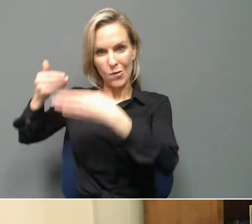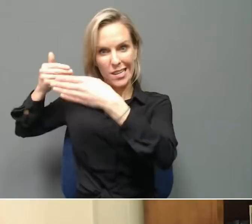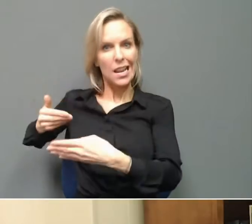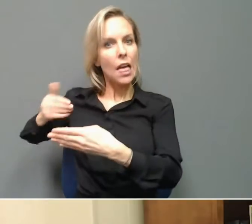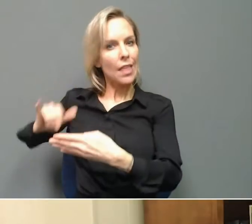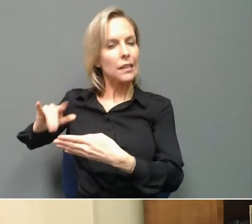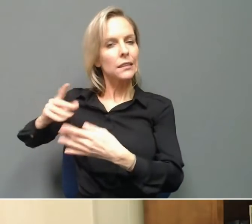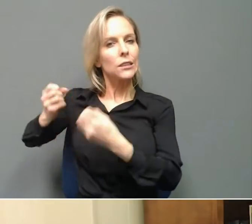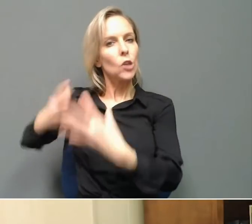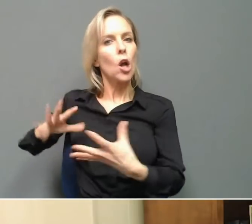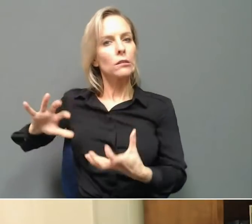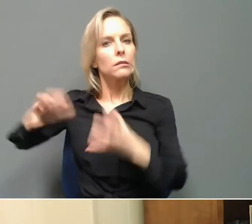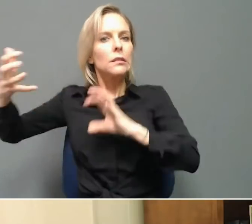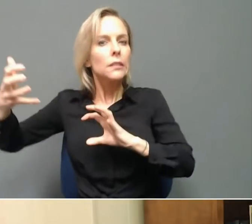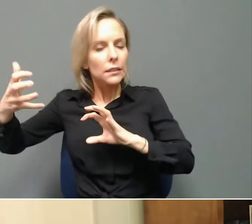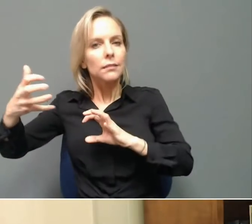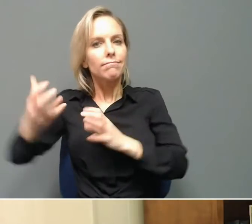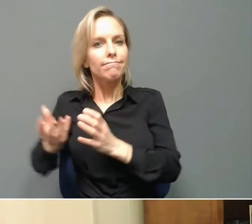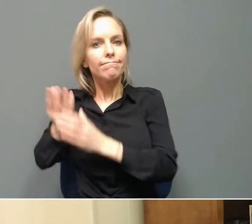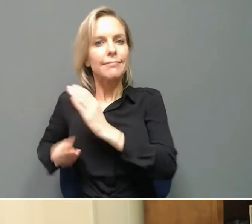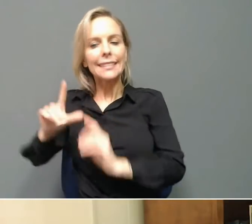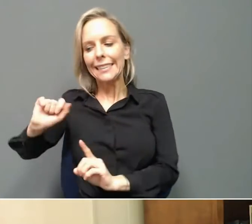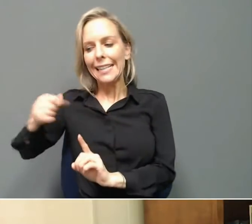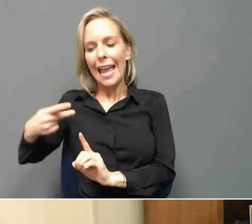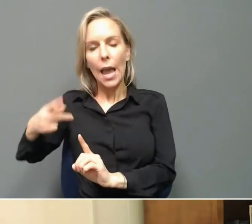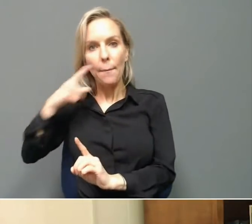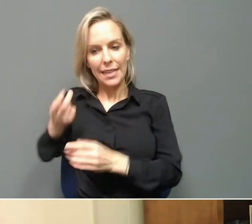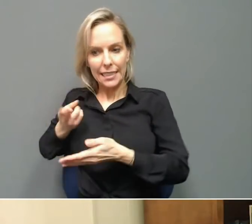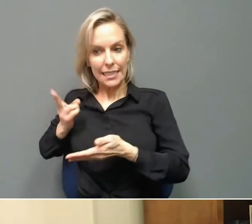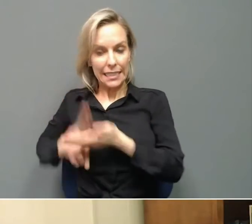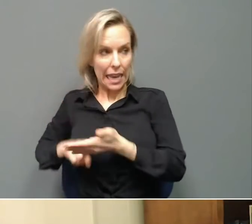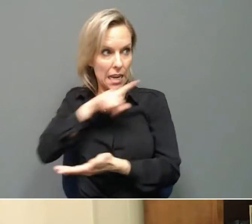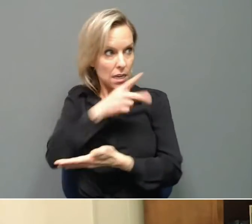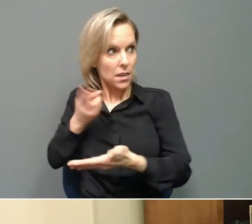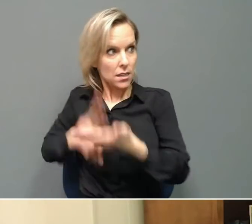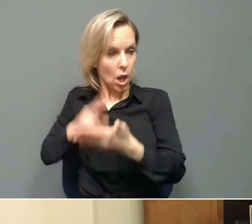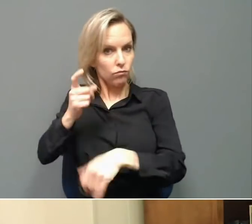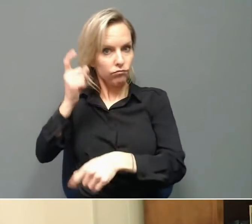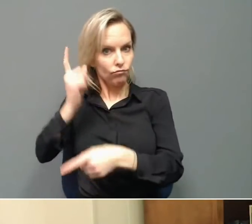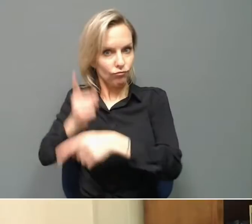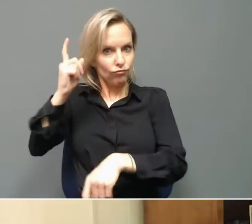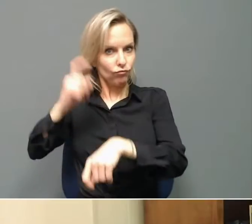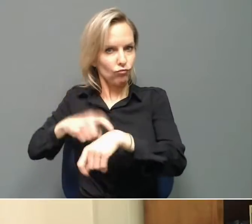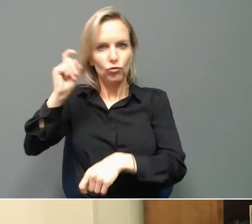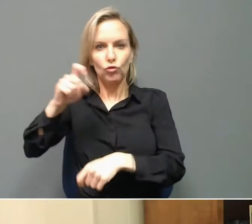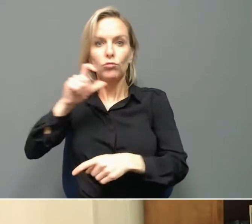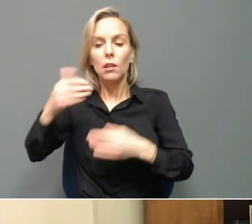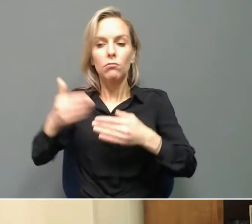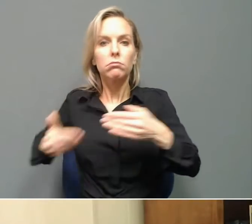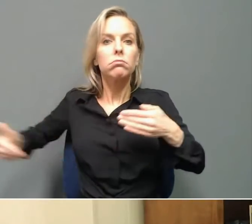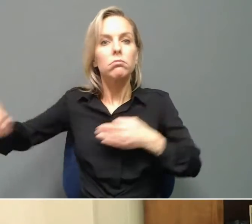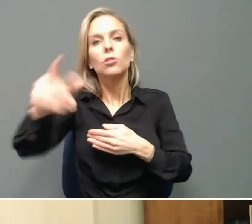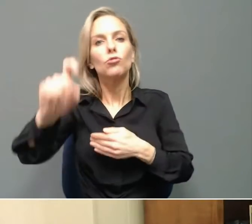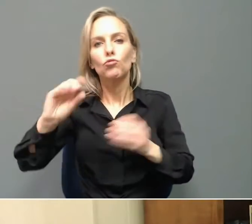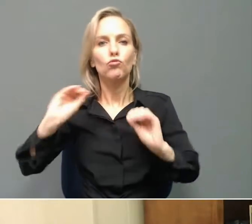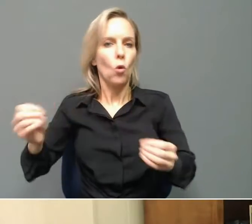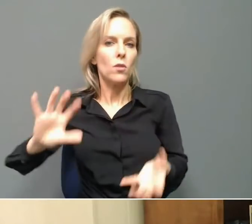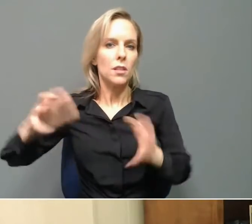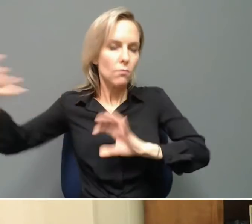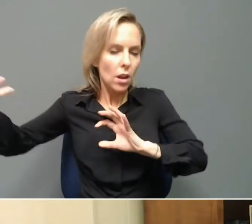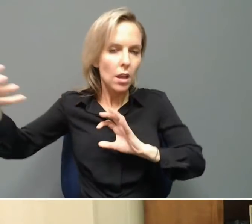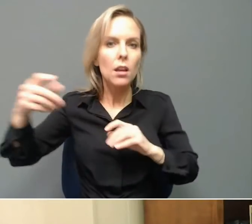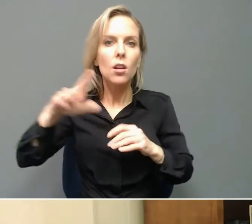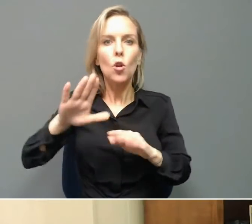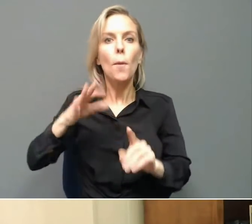for claimants. Since this was signed in time, there will be no disruption, and benefits should be